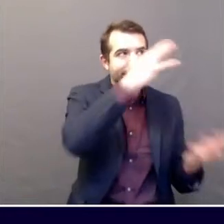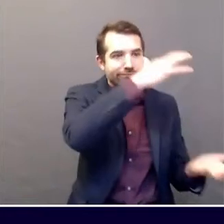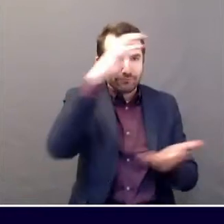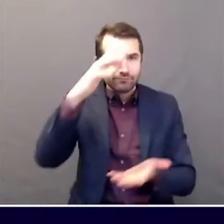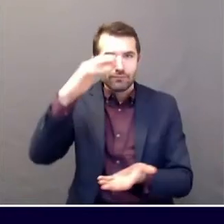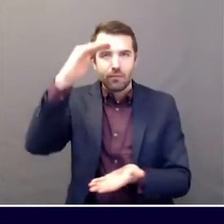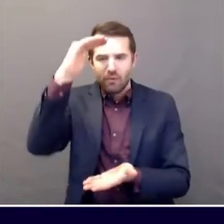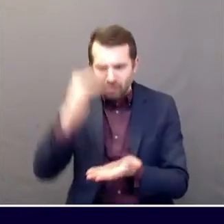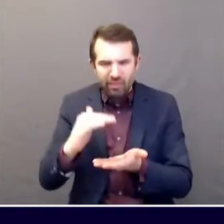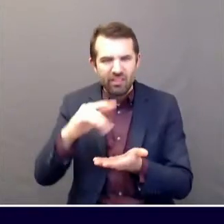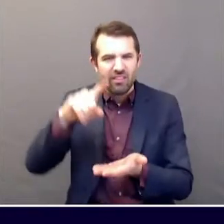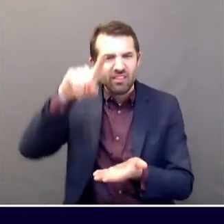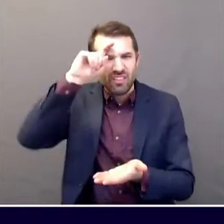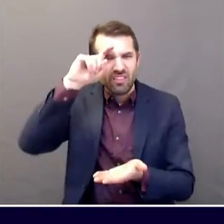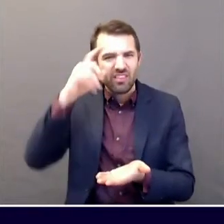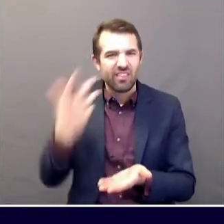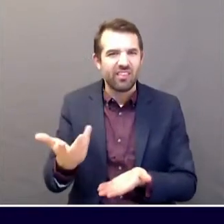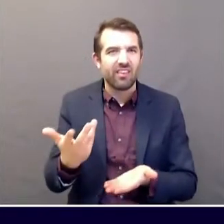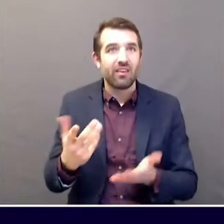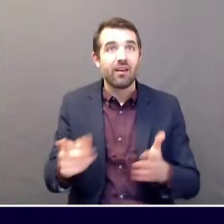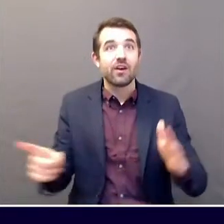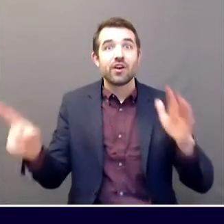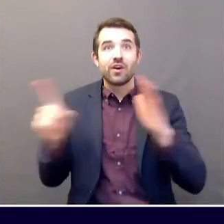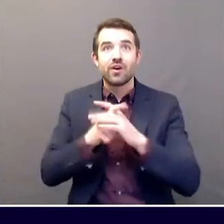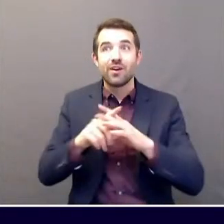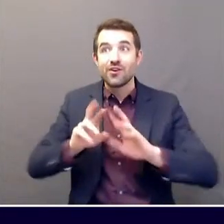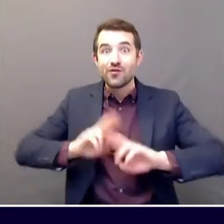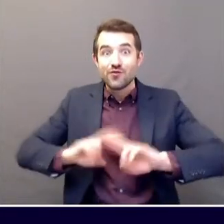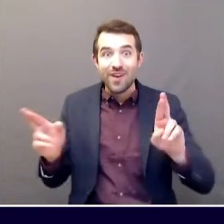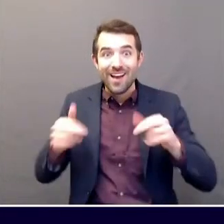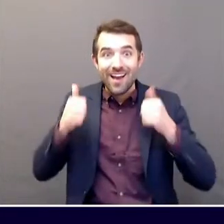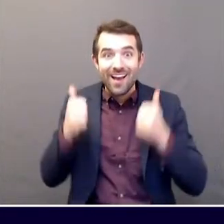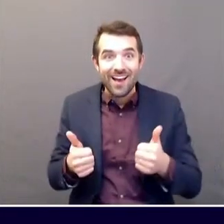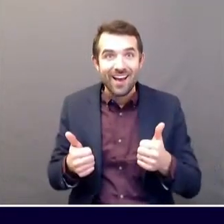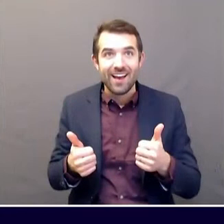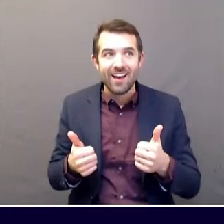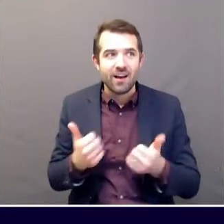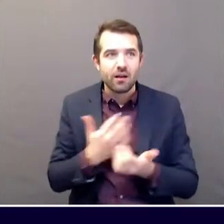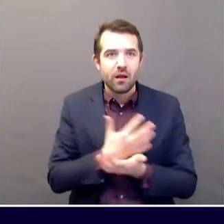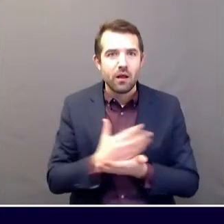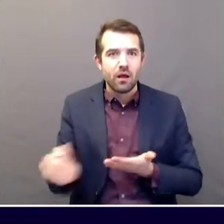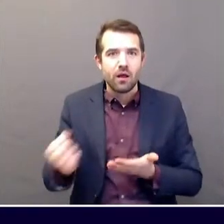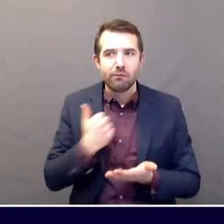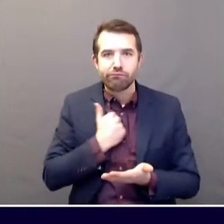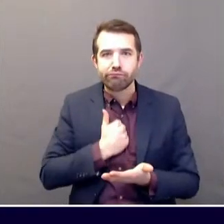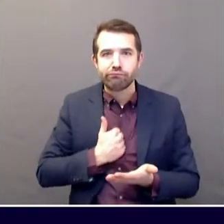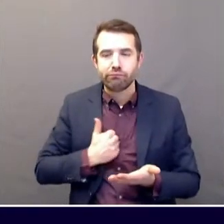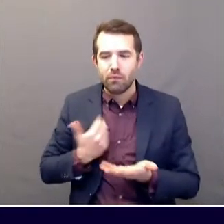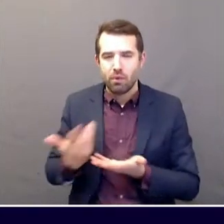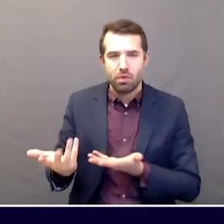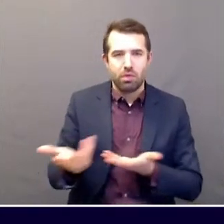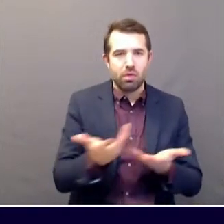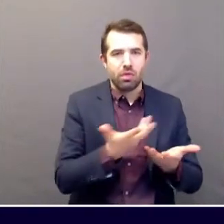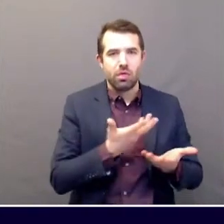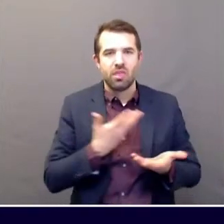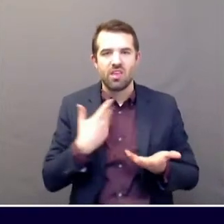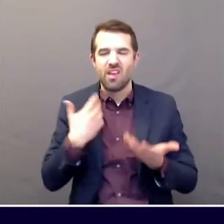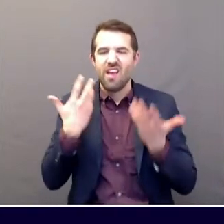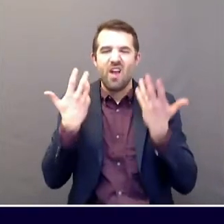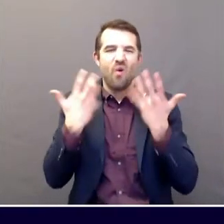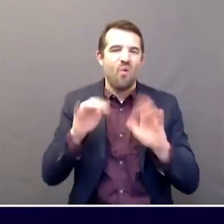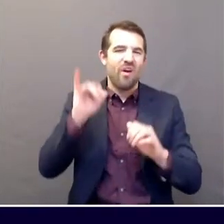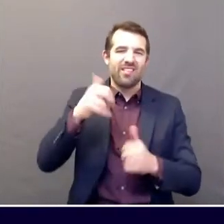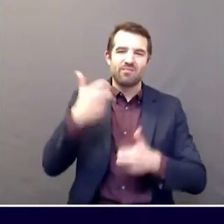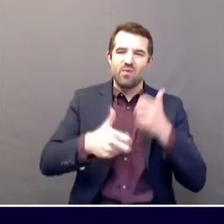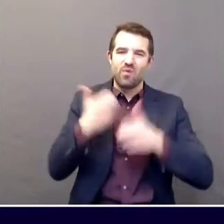getting a vaccine, show up for an appointment, and then the vaccines are out. We don't have enough. That's what we've been trying to avoid more than